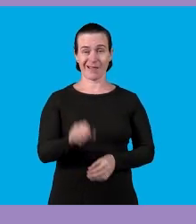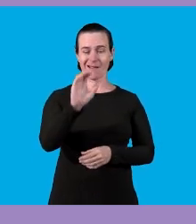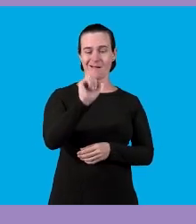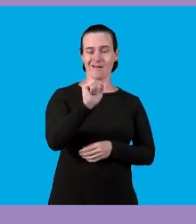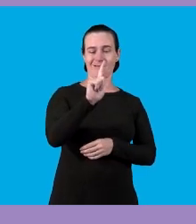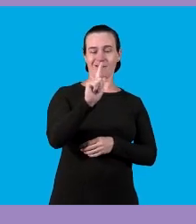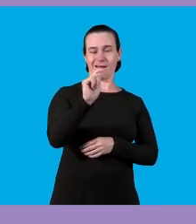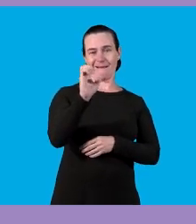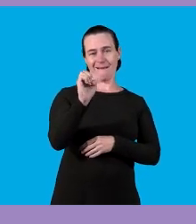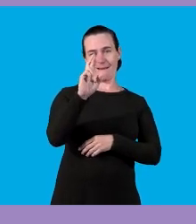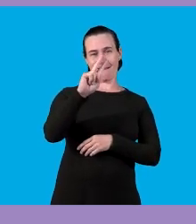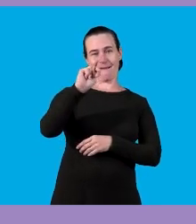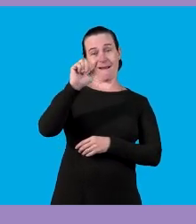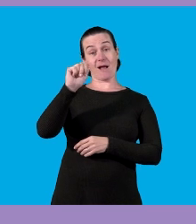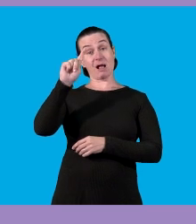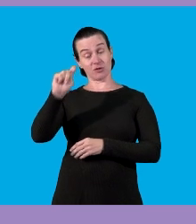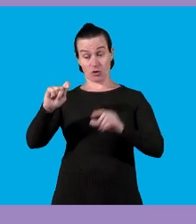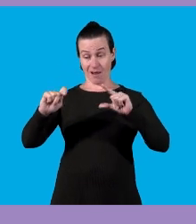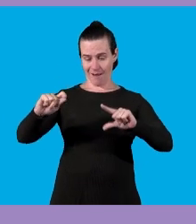alternate angles